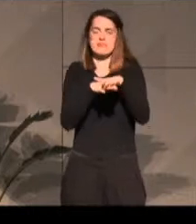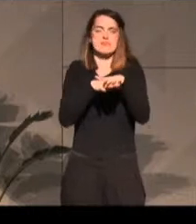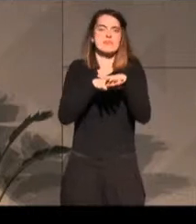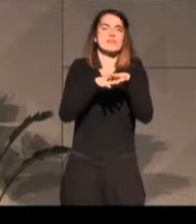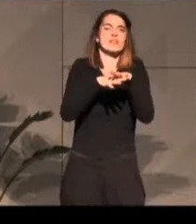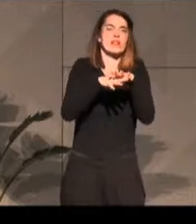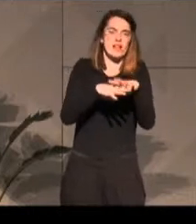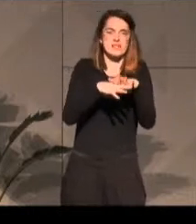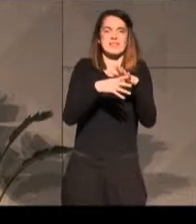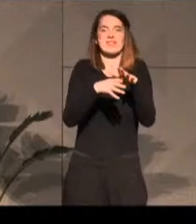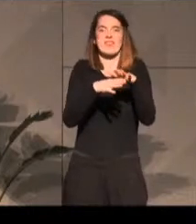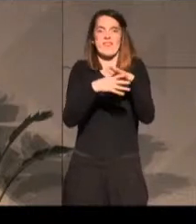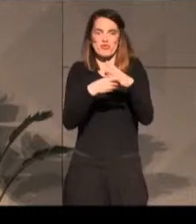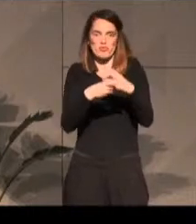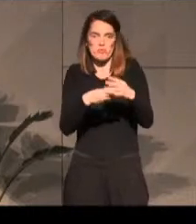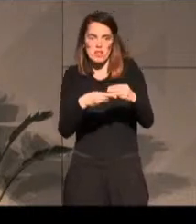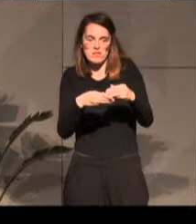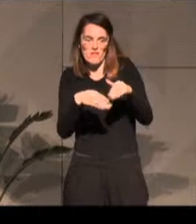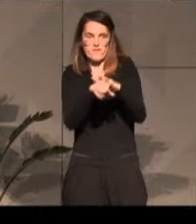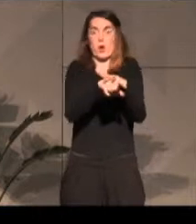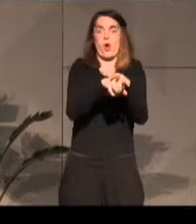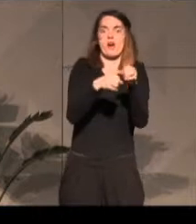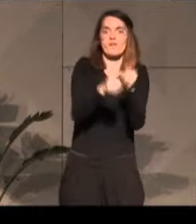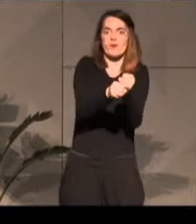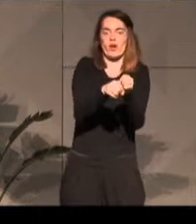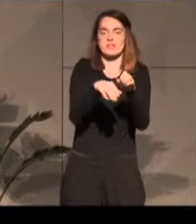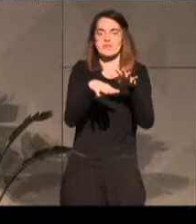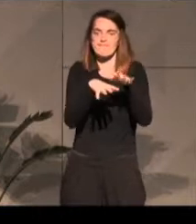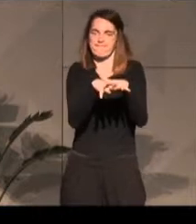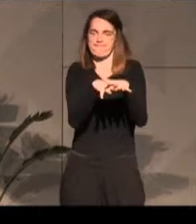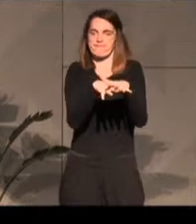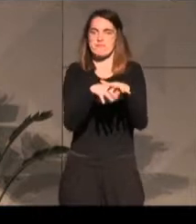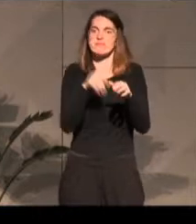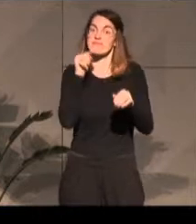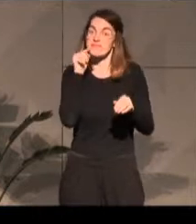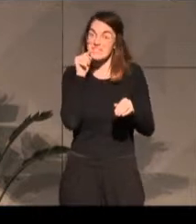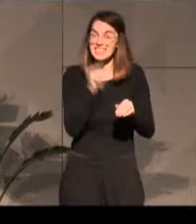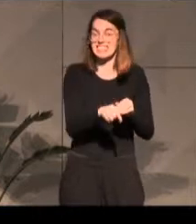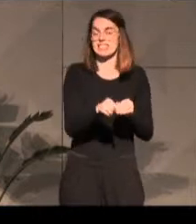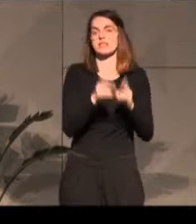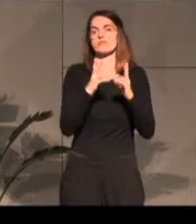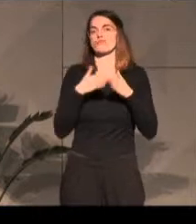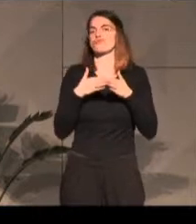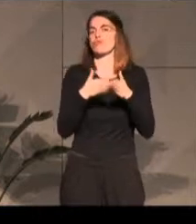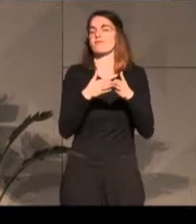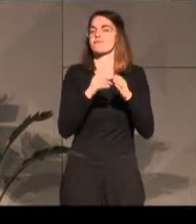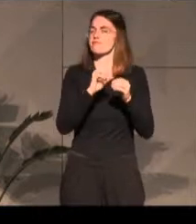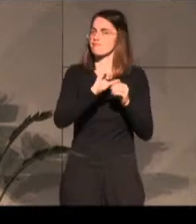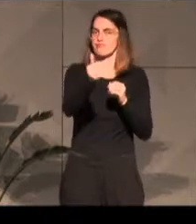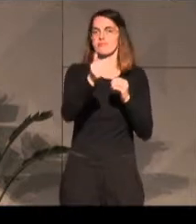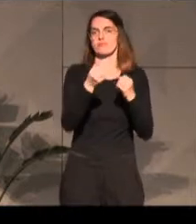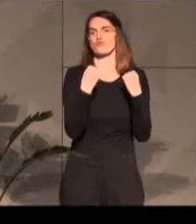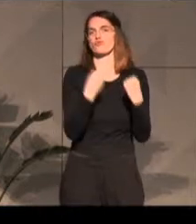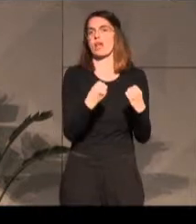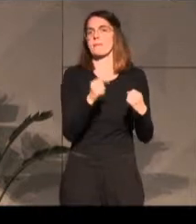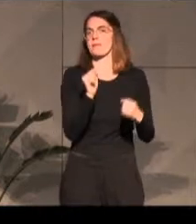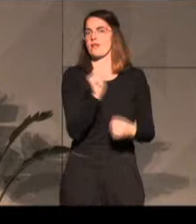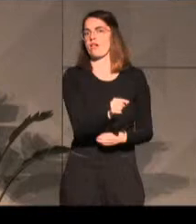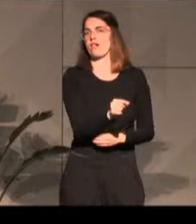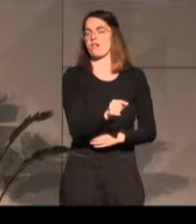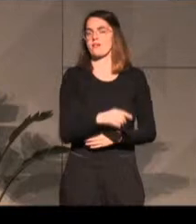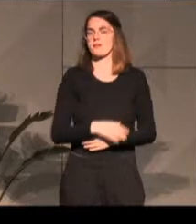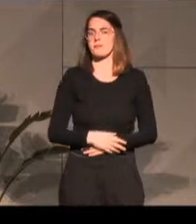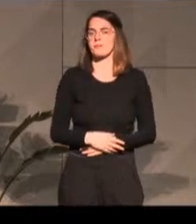flows were shifted on top of each other and froze again, and this gave us the stability that we needed